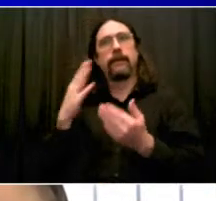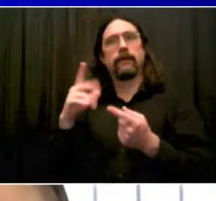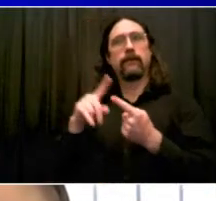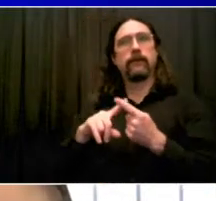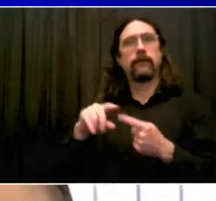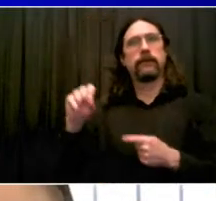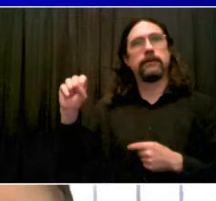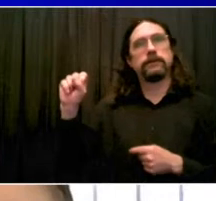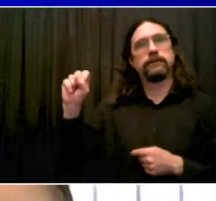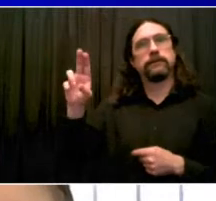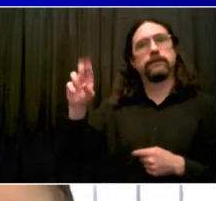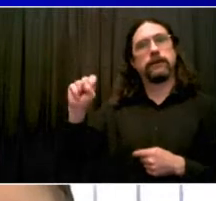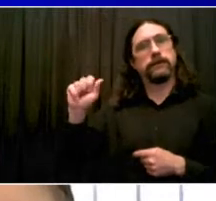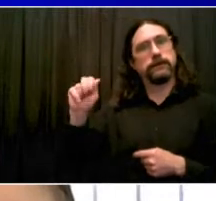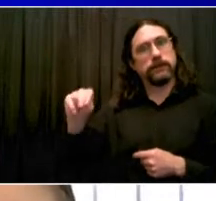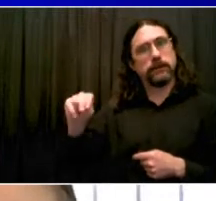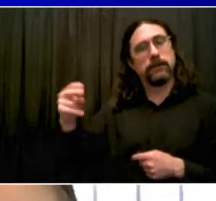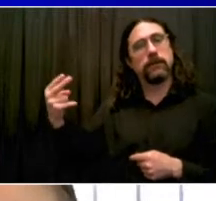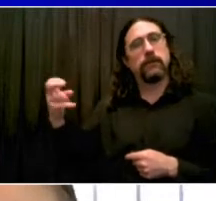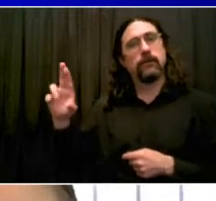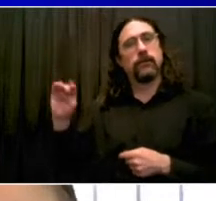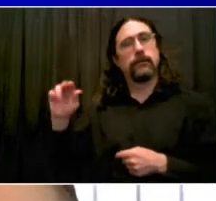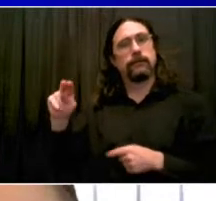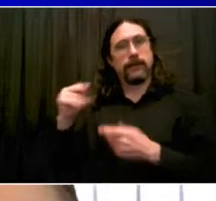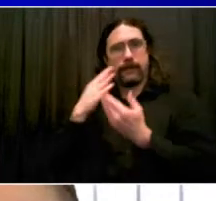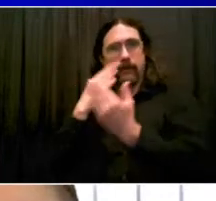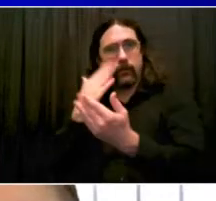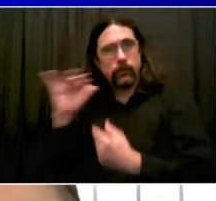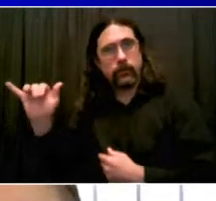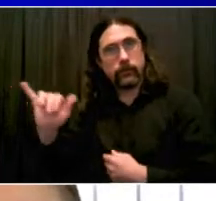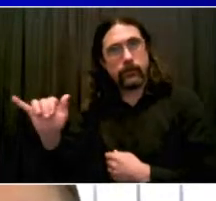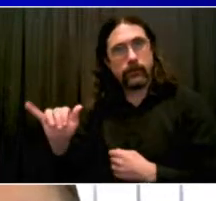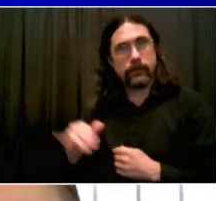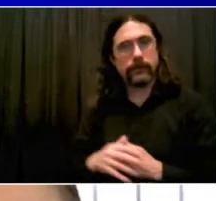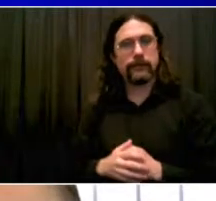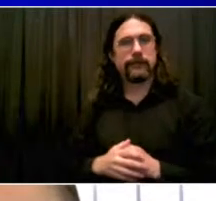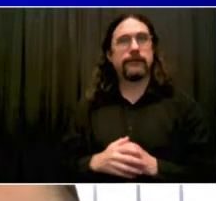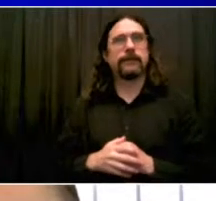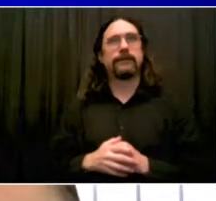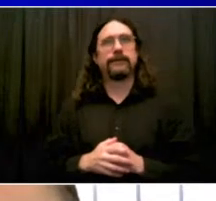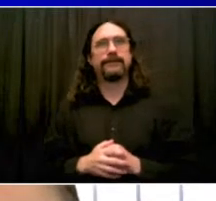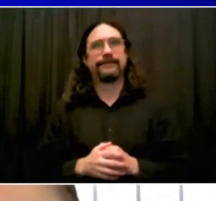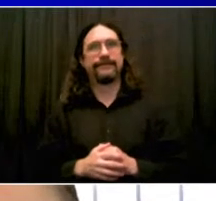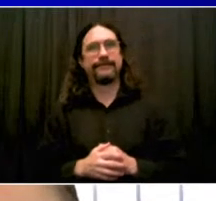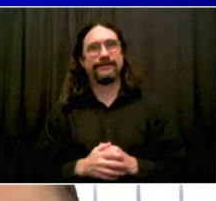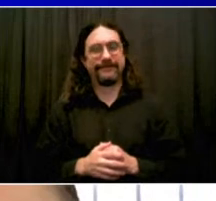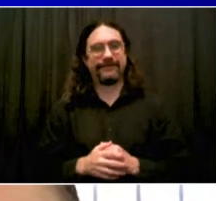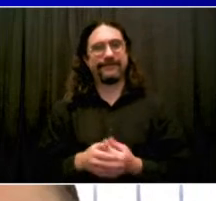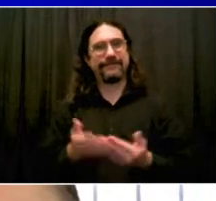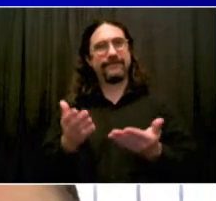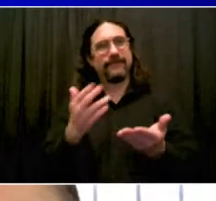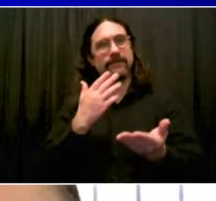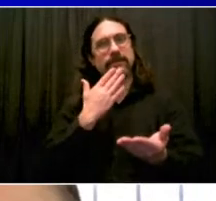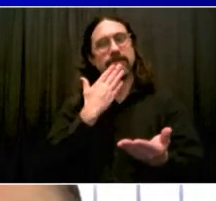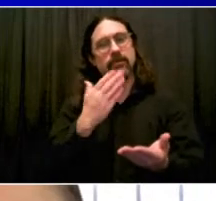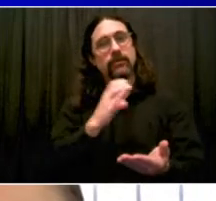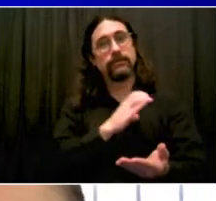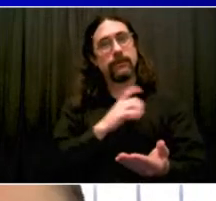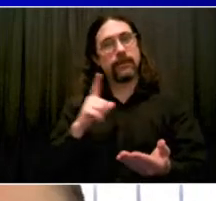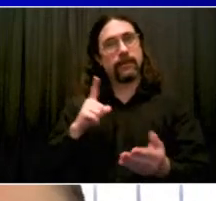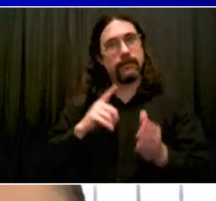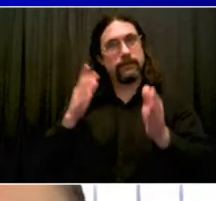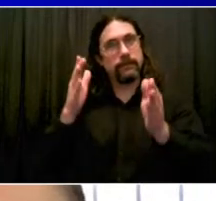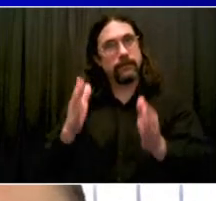much, Council Member, and what you said is so powerful, and you've really been a very, very honest voice. I want to thank you for that, because